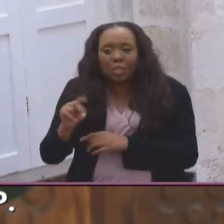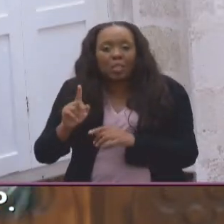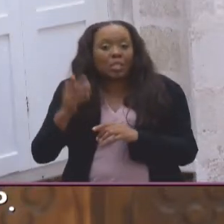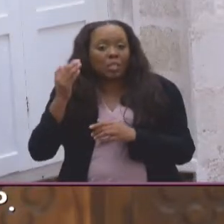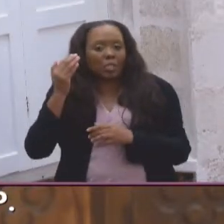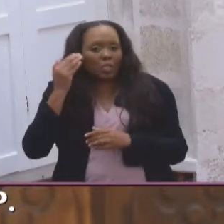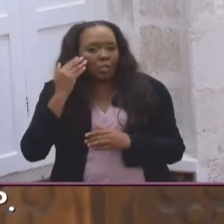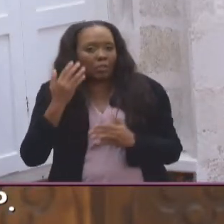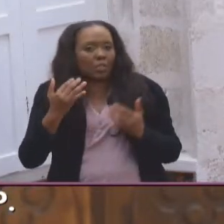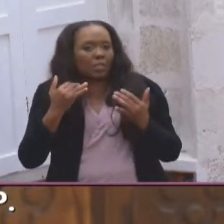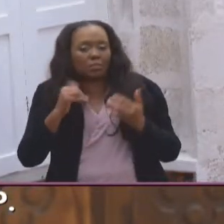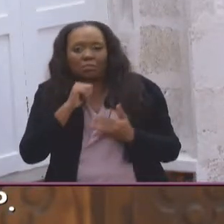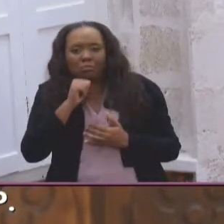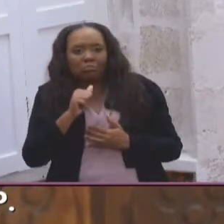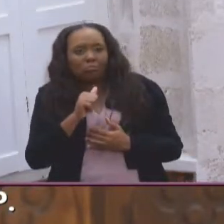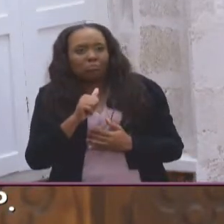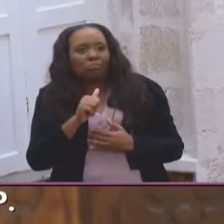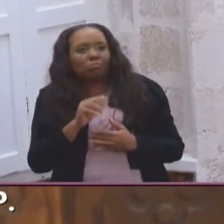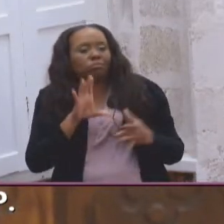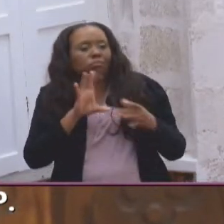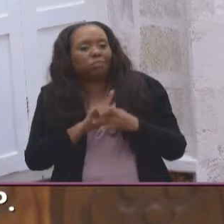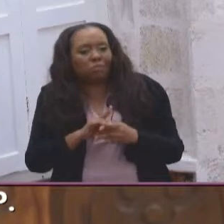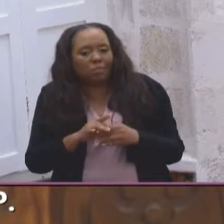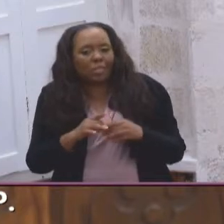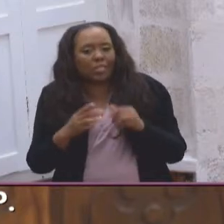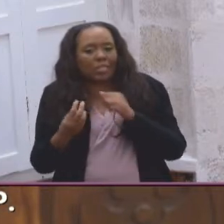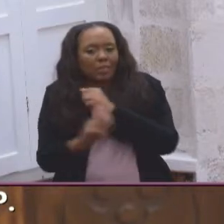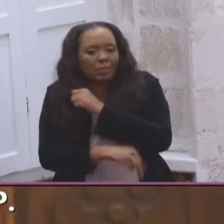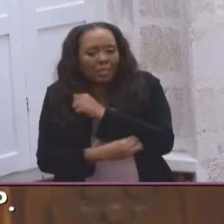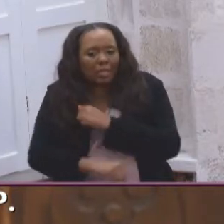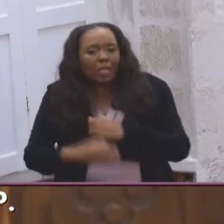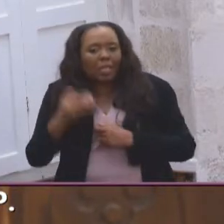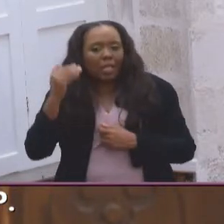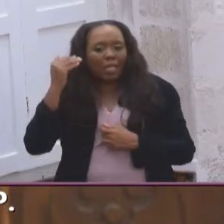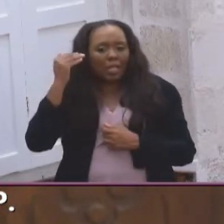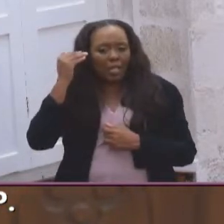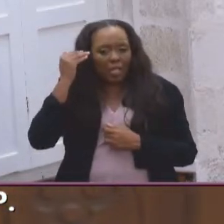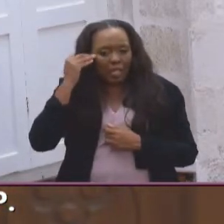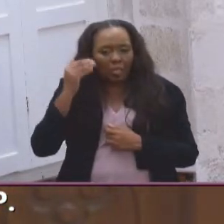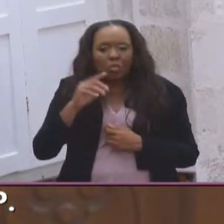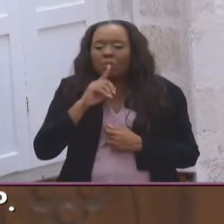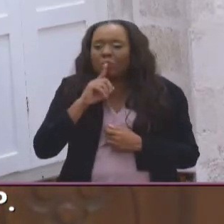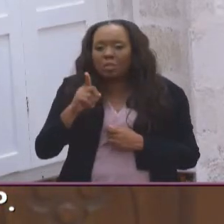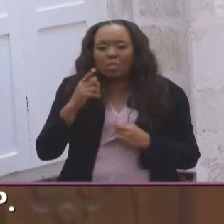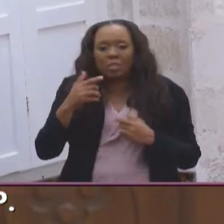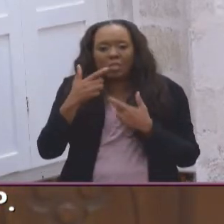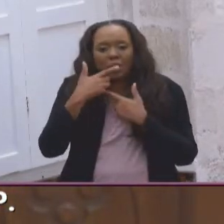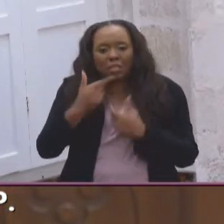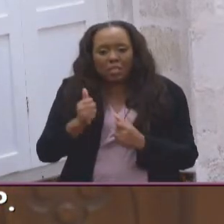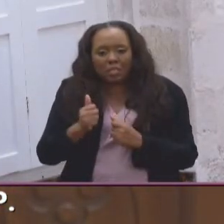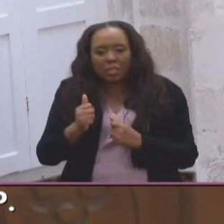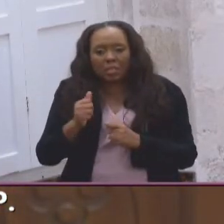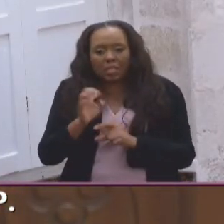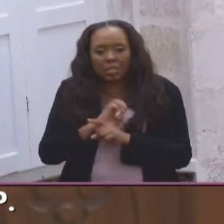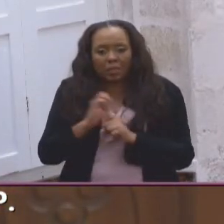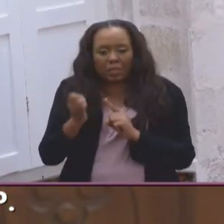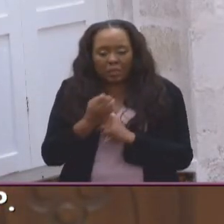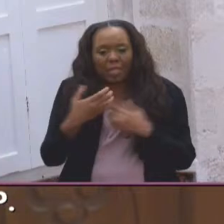Knowing that he obviously shows a keen interest in matters of environmental health and indeed food